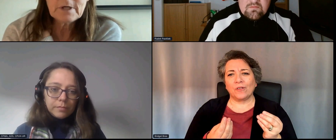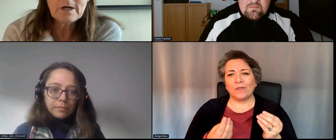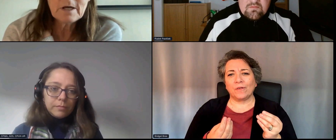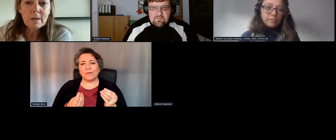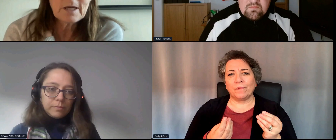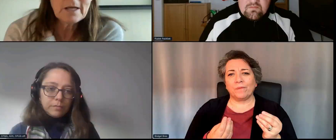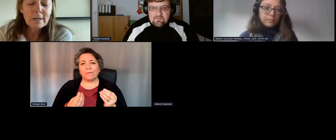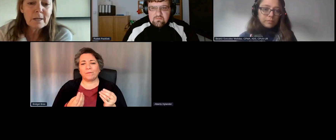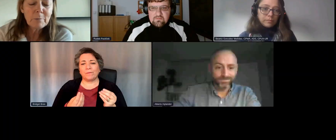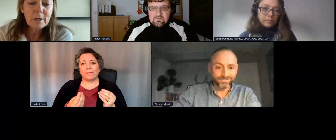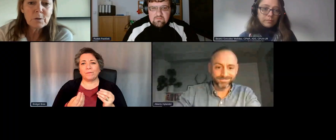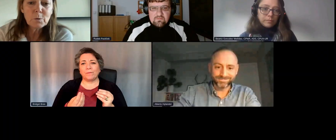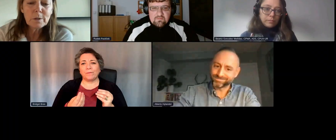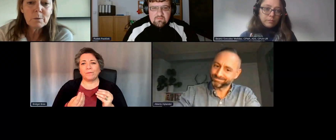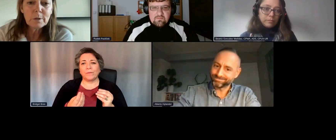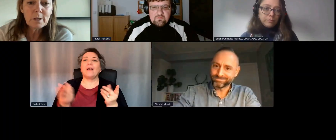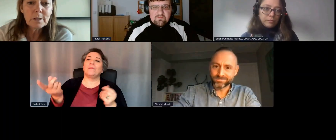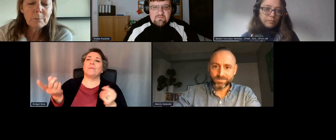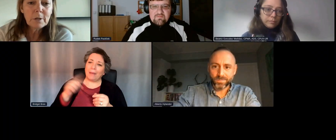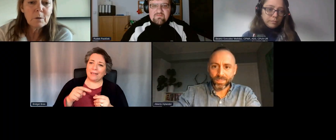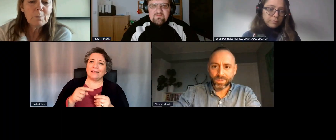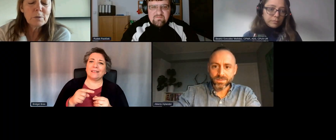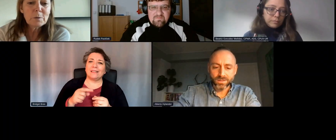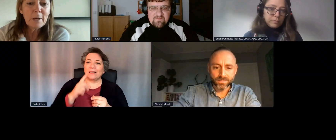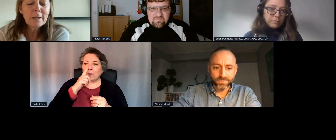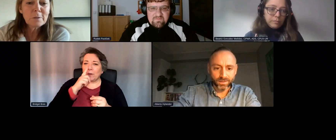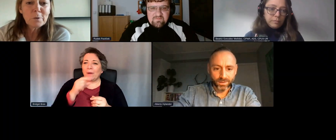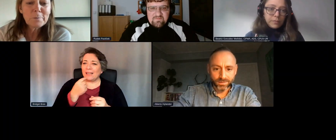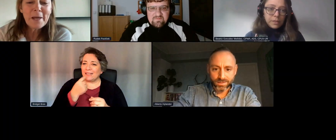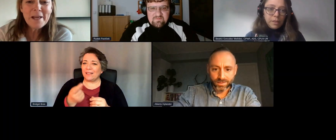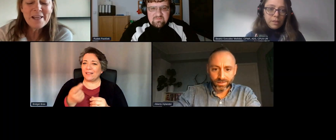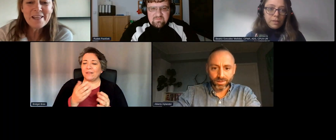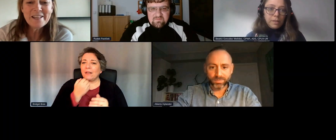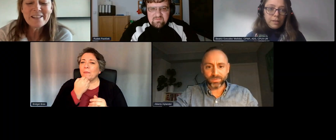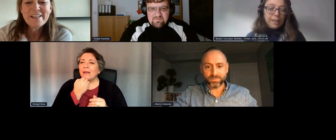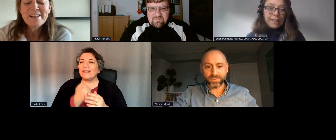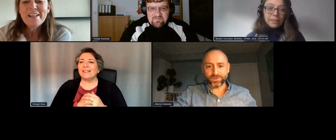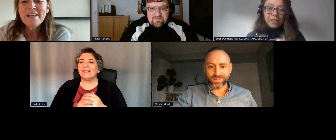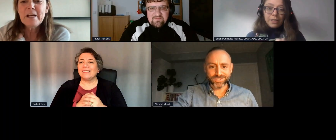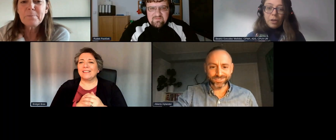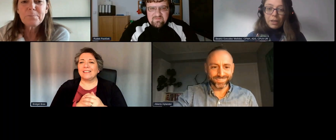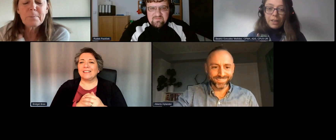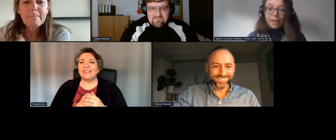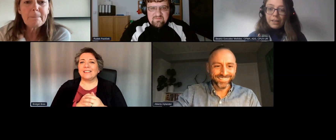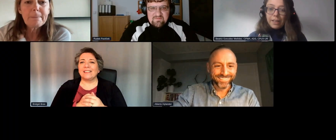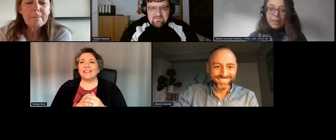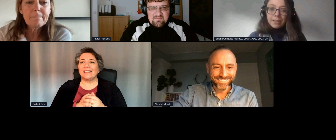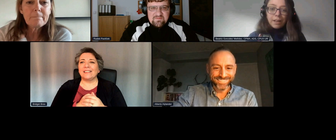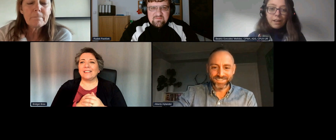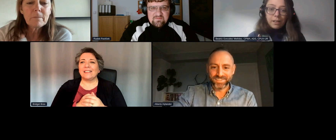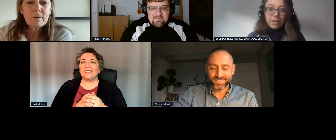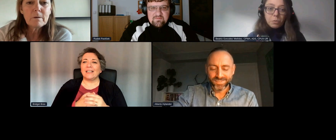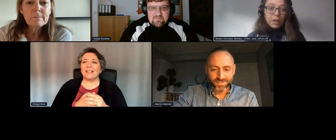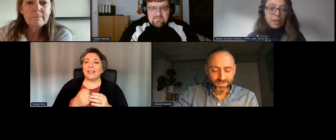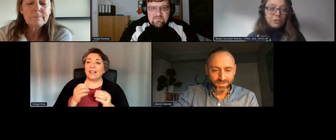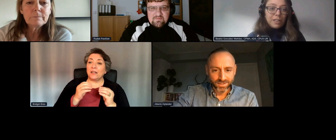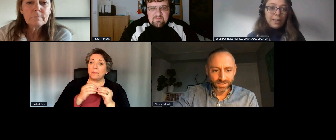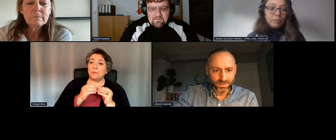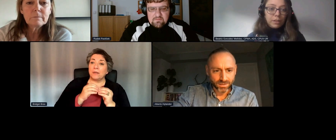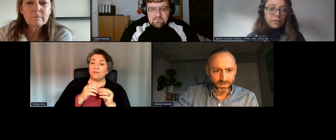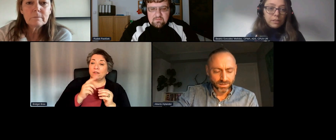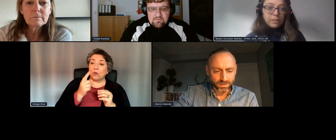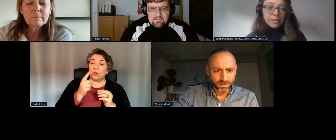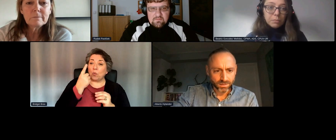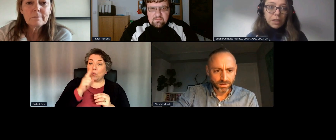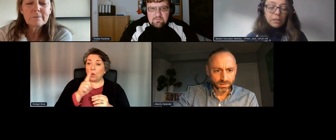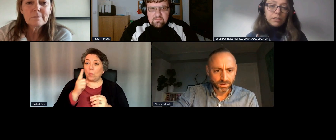But I can get back to you with that number now, Alberto. Sorry, yeah. Yes. I can tell you how many ADS are. It's